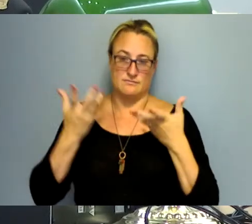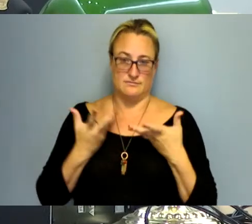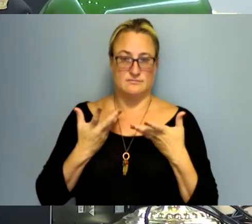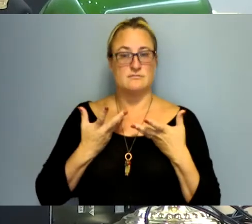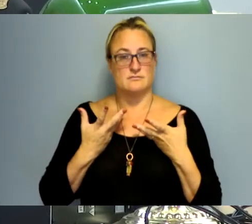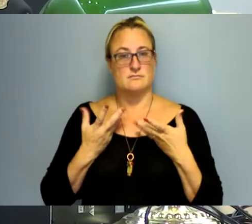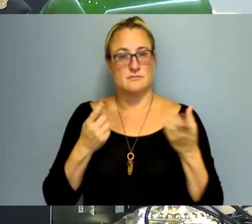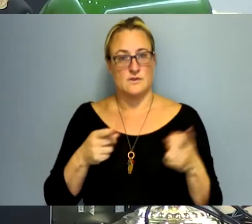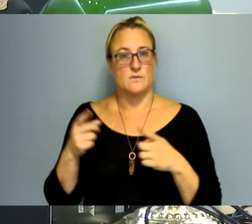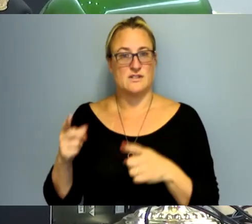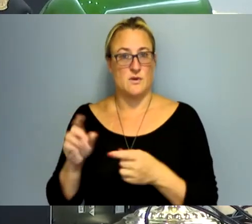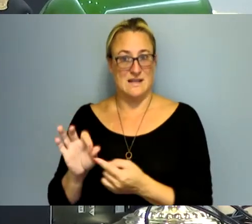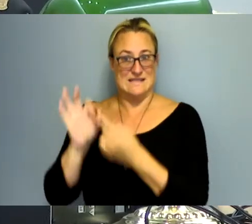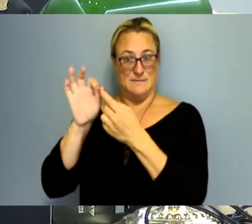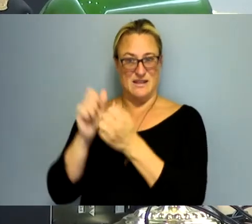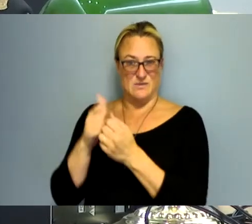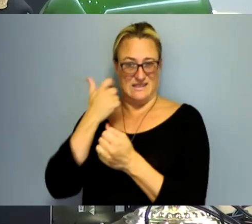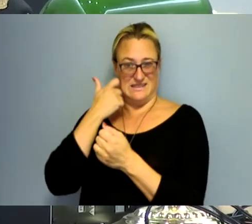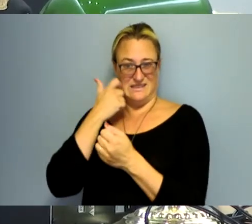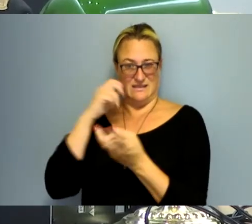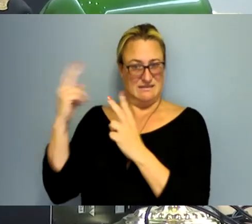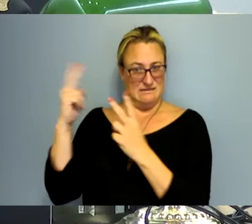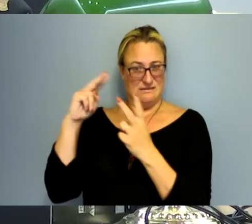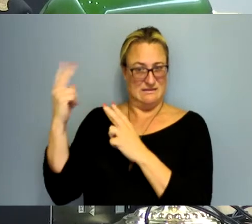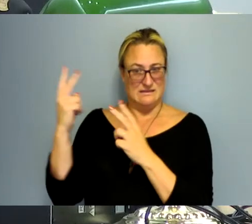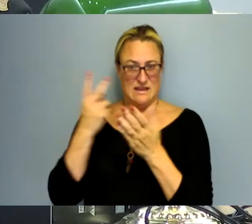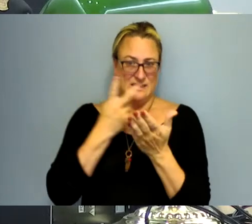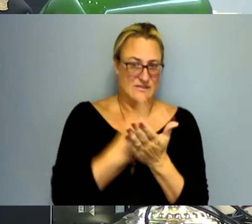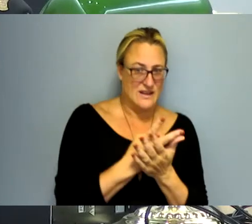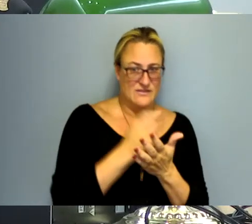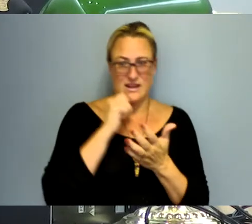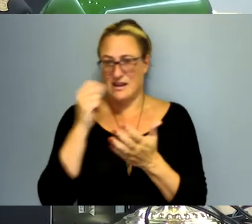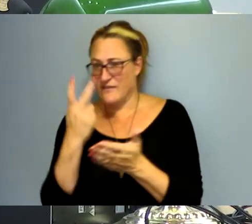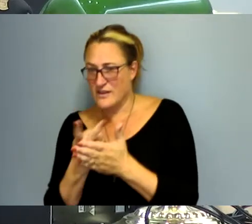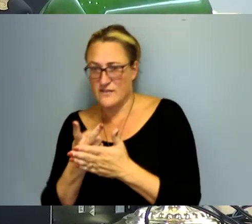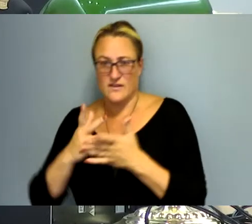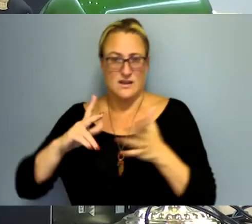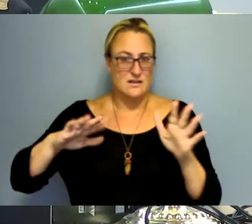of the misinformation that's been going out just recently about verified, non-verified, and